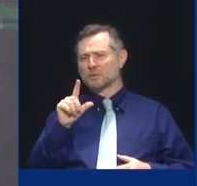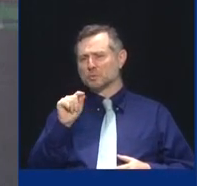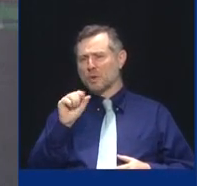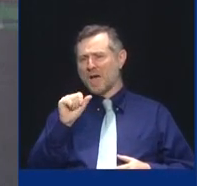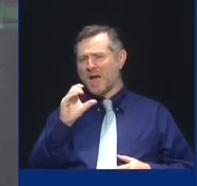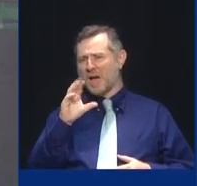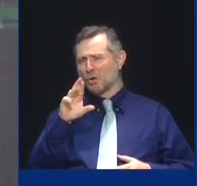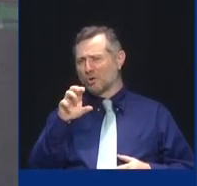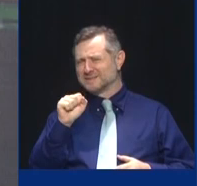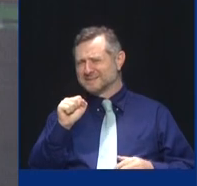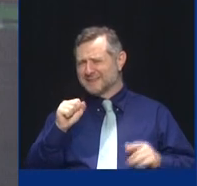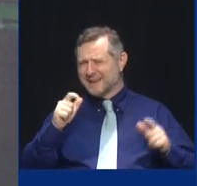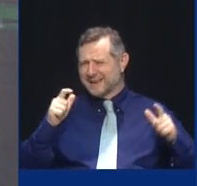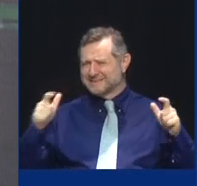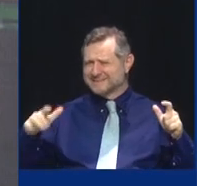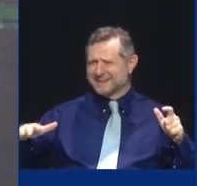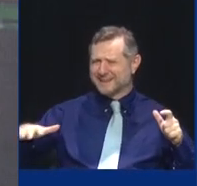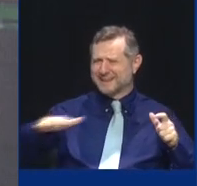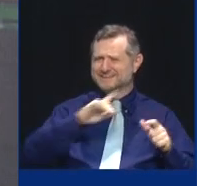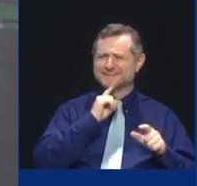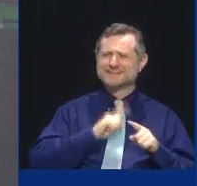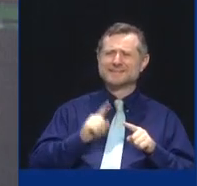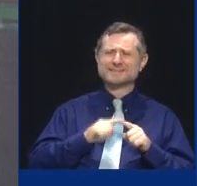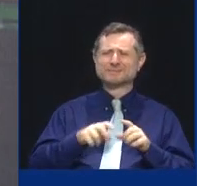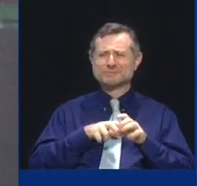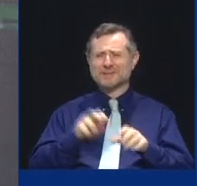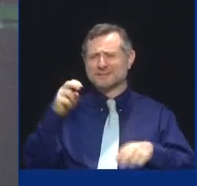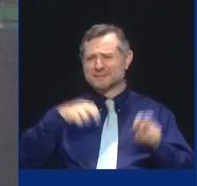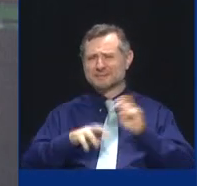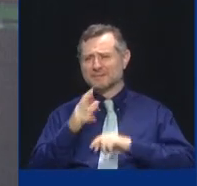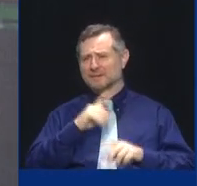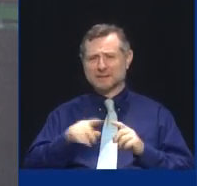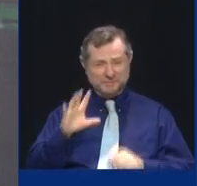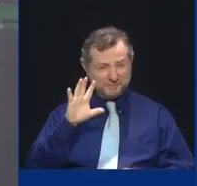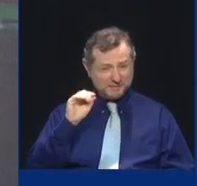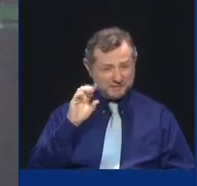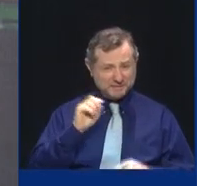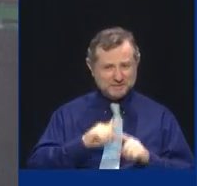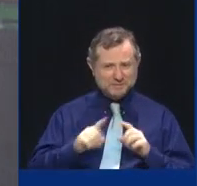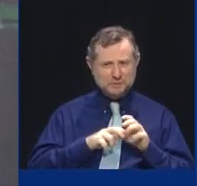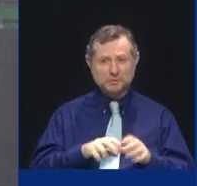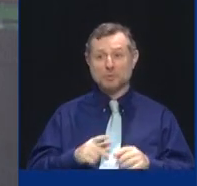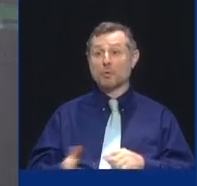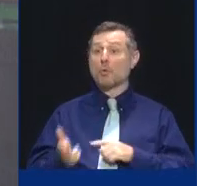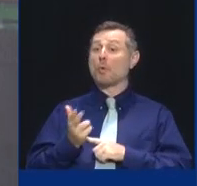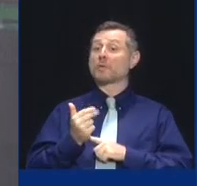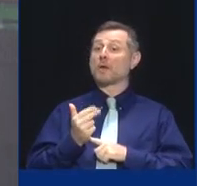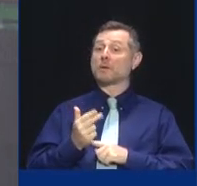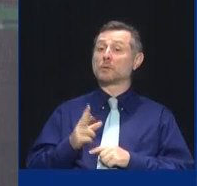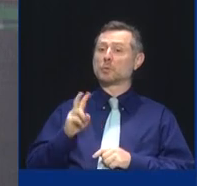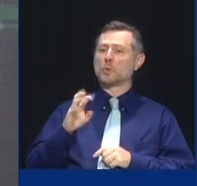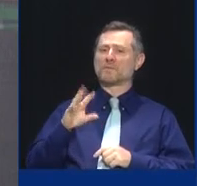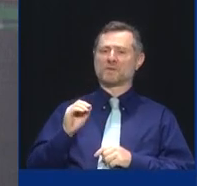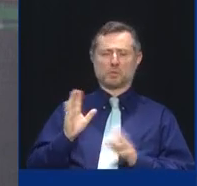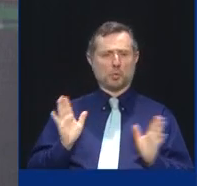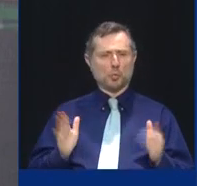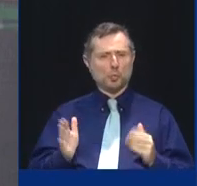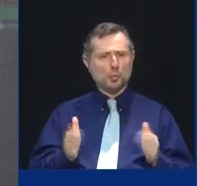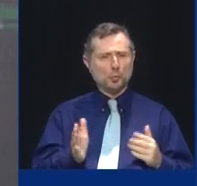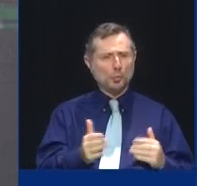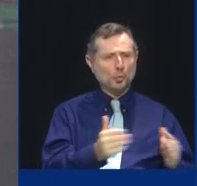50 rides, a 250-room hotel, all right here.